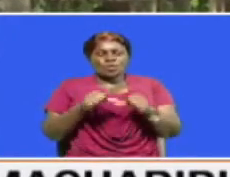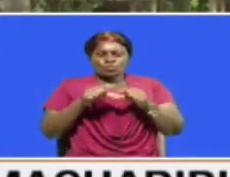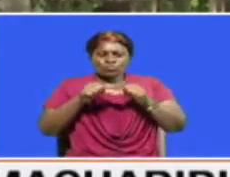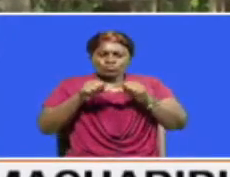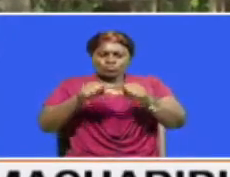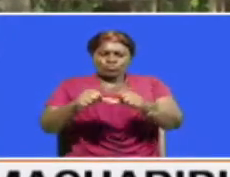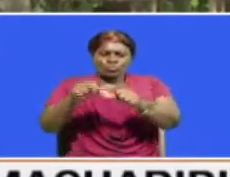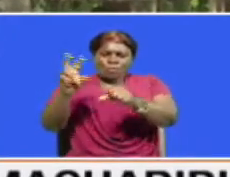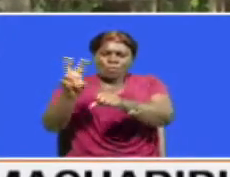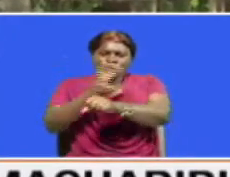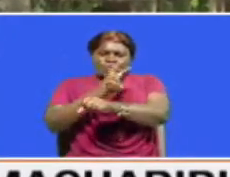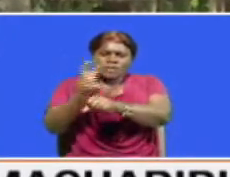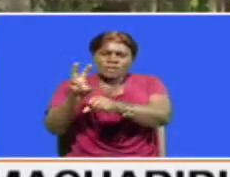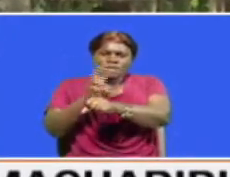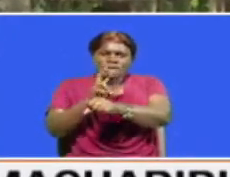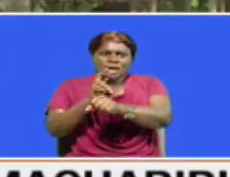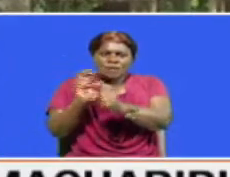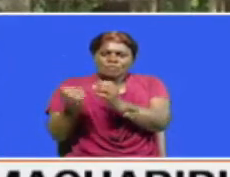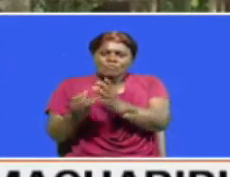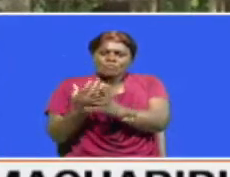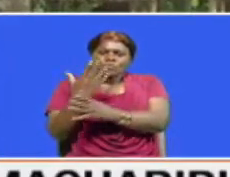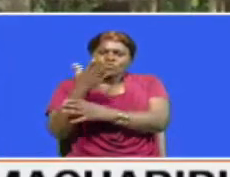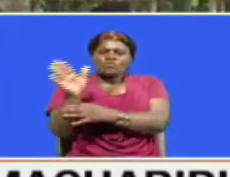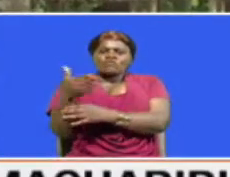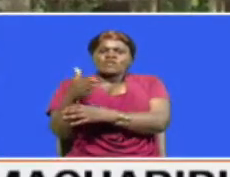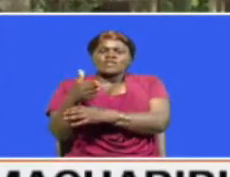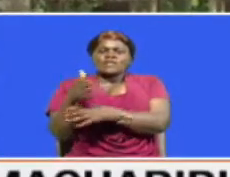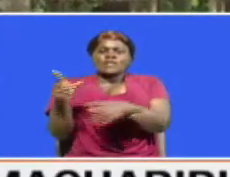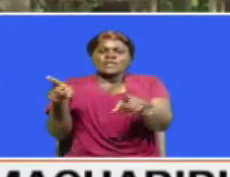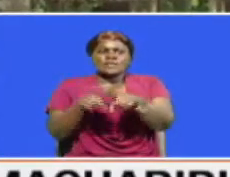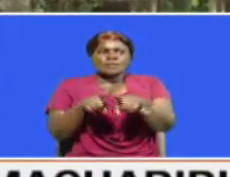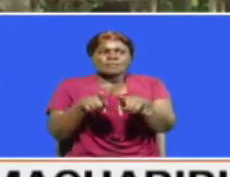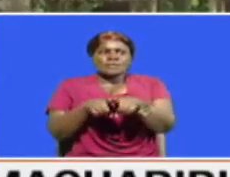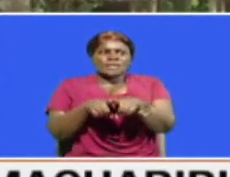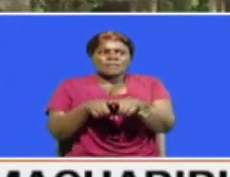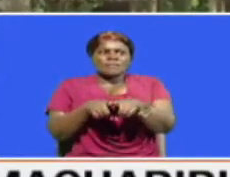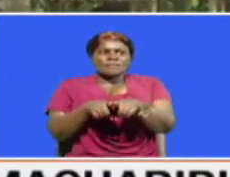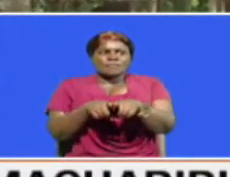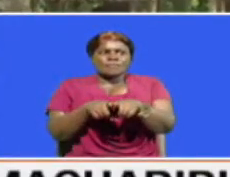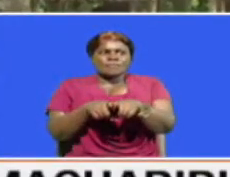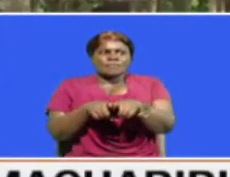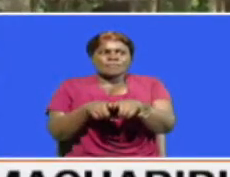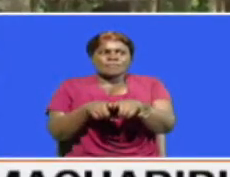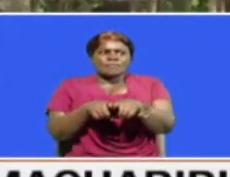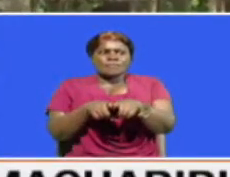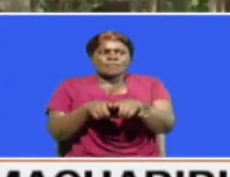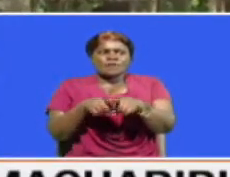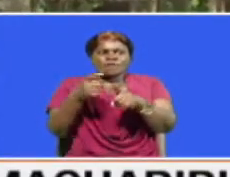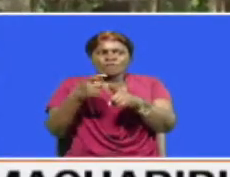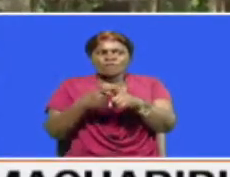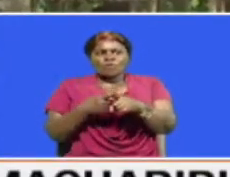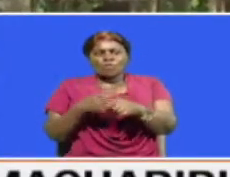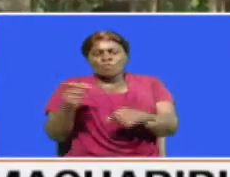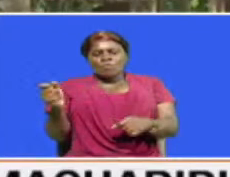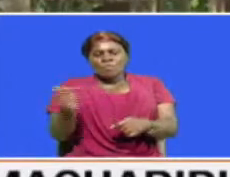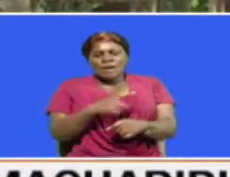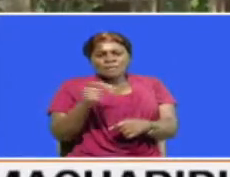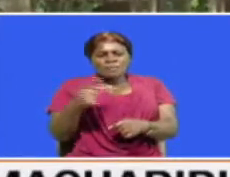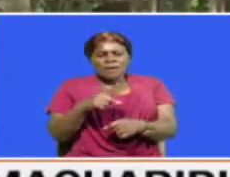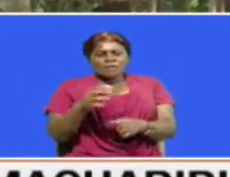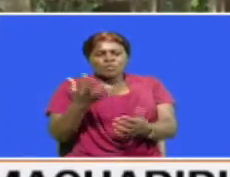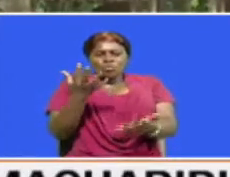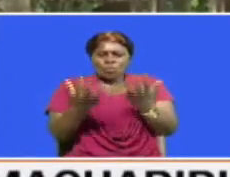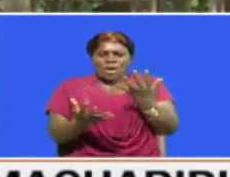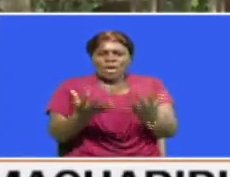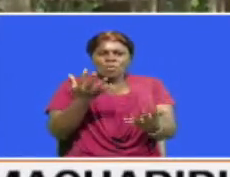constantly monitor the growth of the fishes with time, and you're able to take, just like a child when they're growing. So from the weighing every month, you pick the fish, you weigh